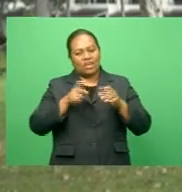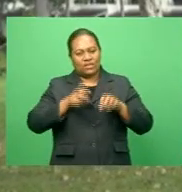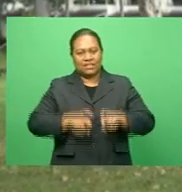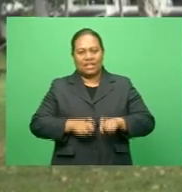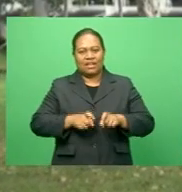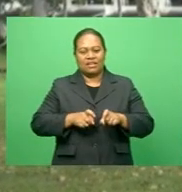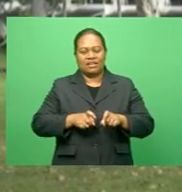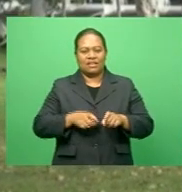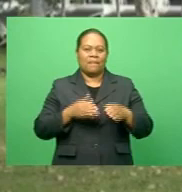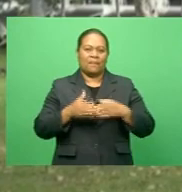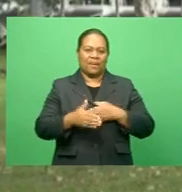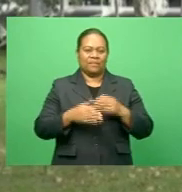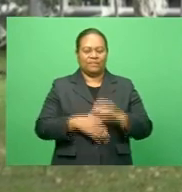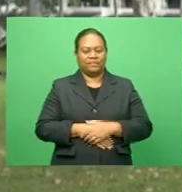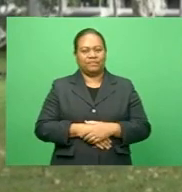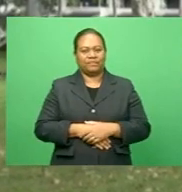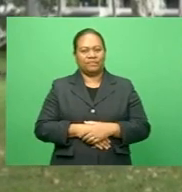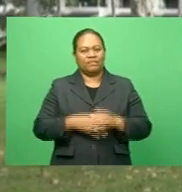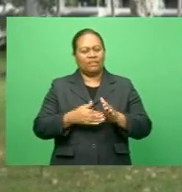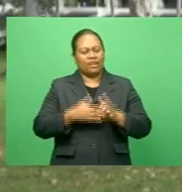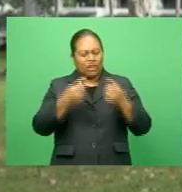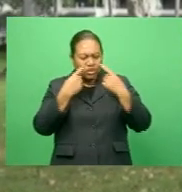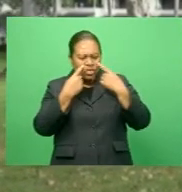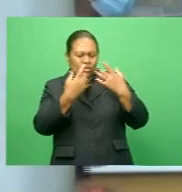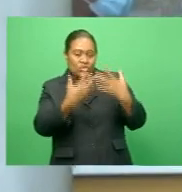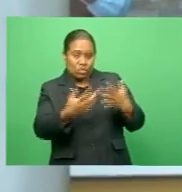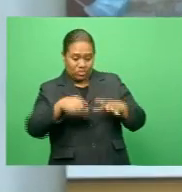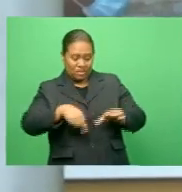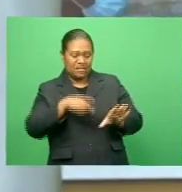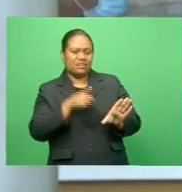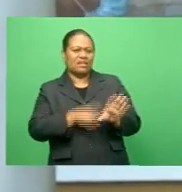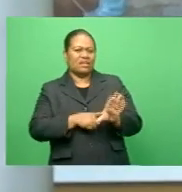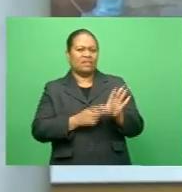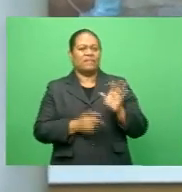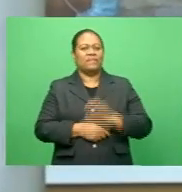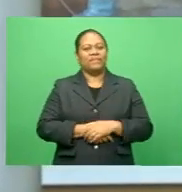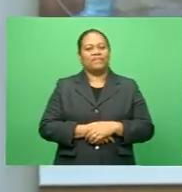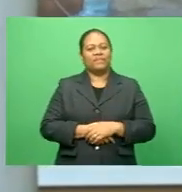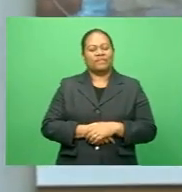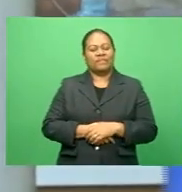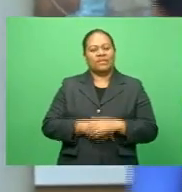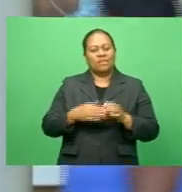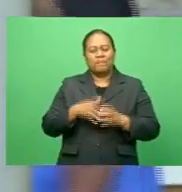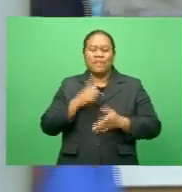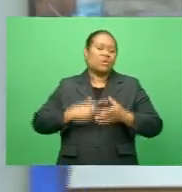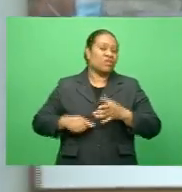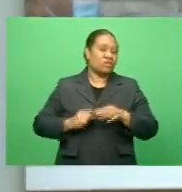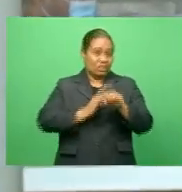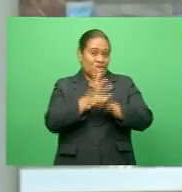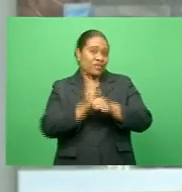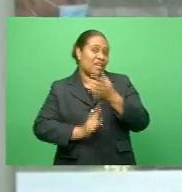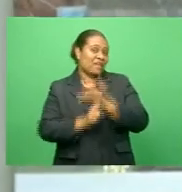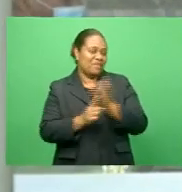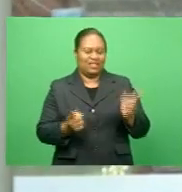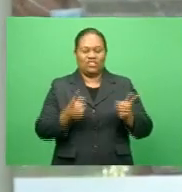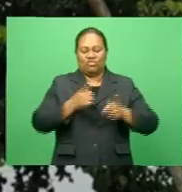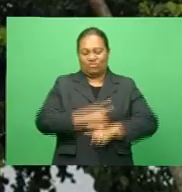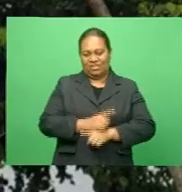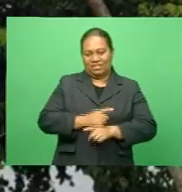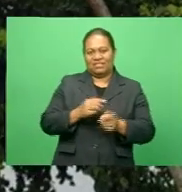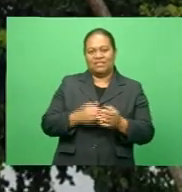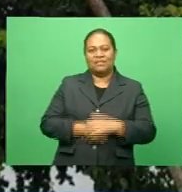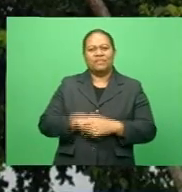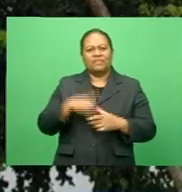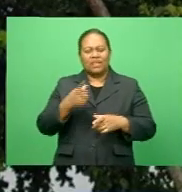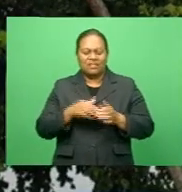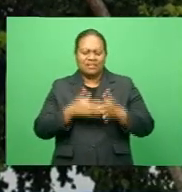down. And it's one of the proudest things that I reflect on this year is the way our teams embrace these changes. So we do have an incredibly united and